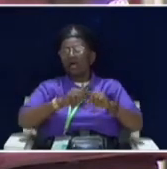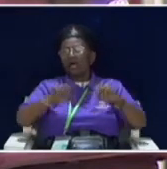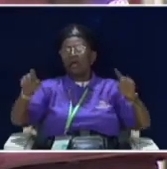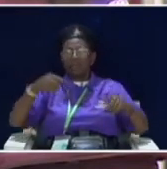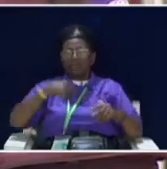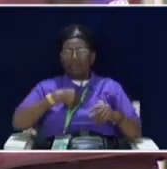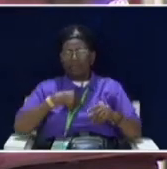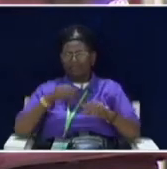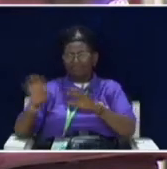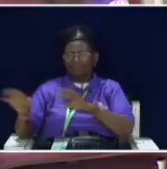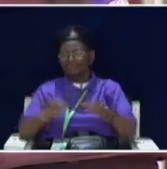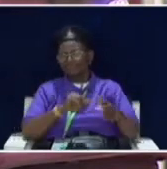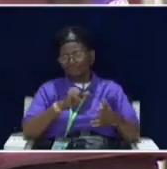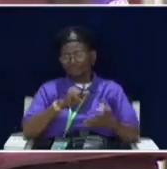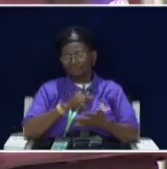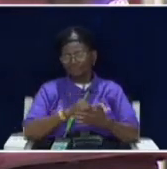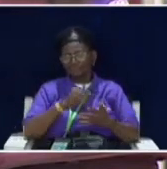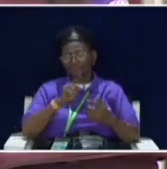tonight.